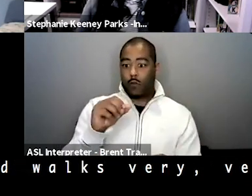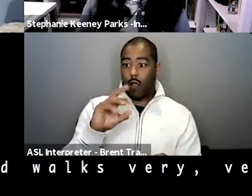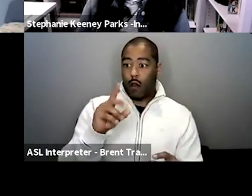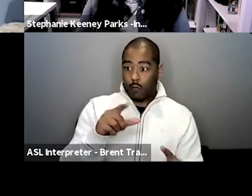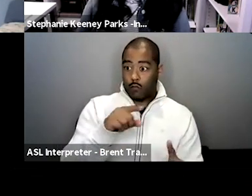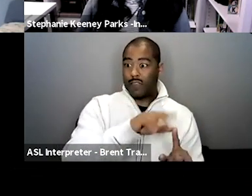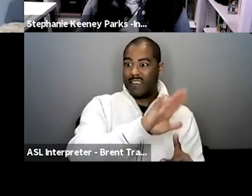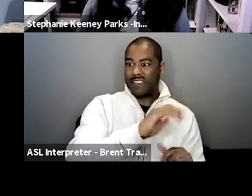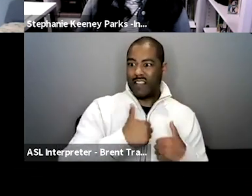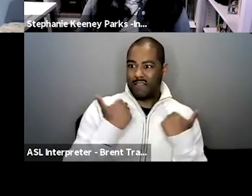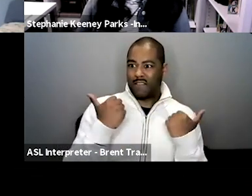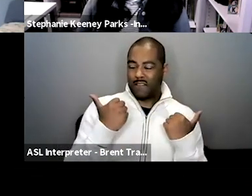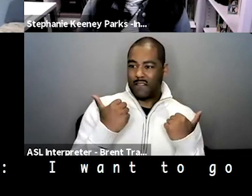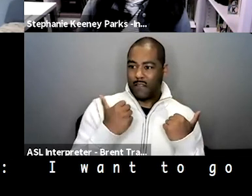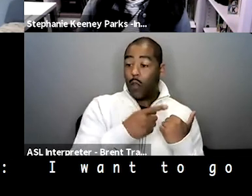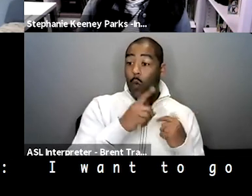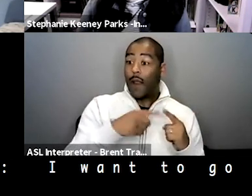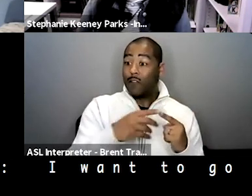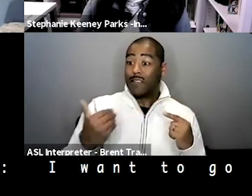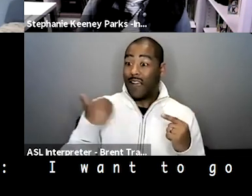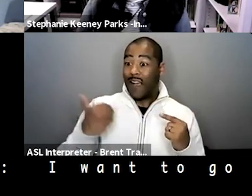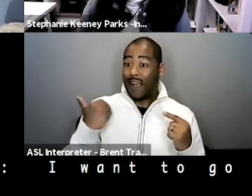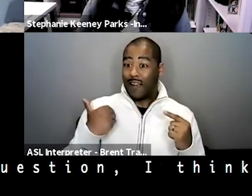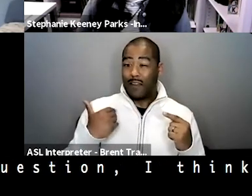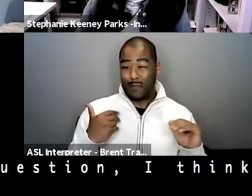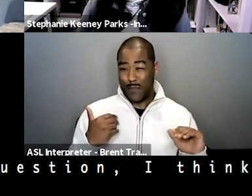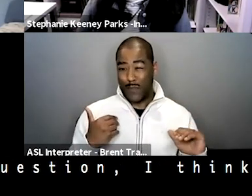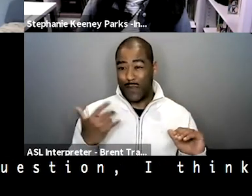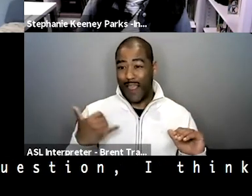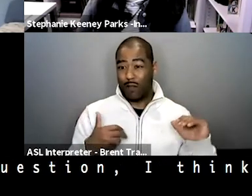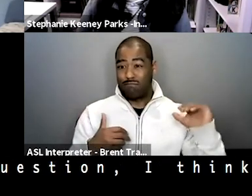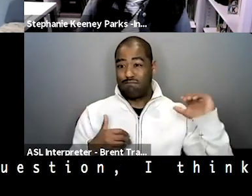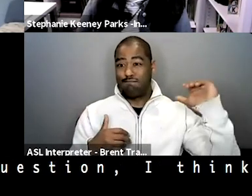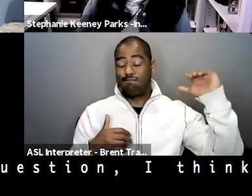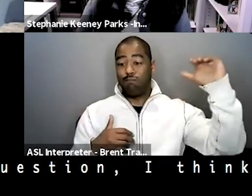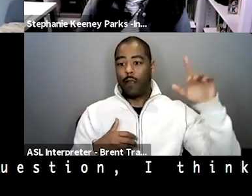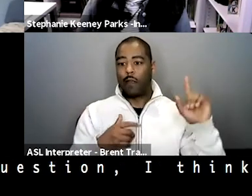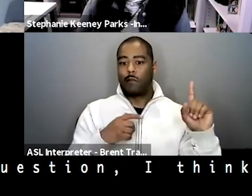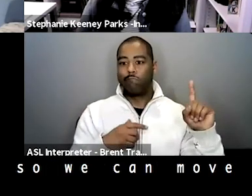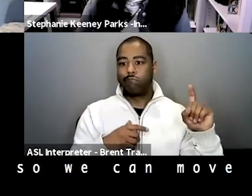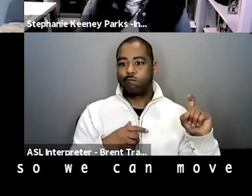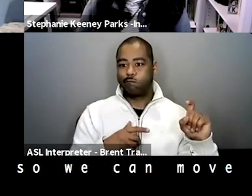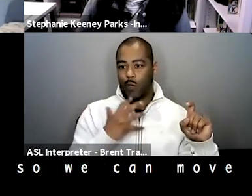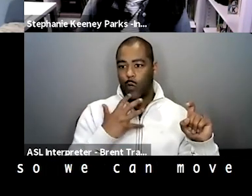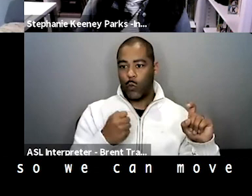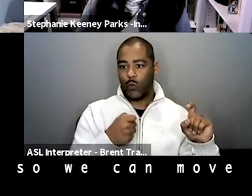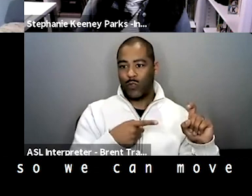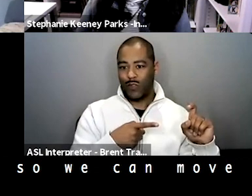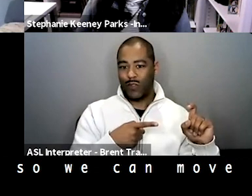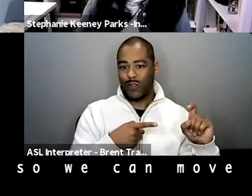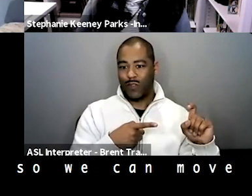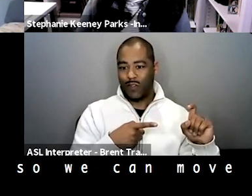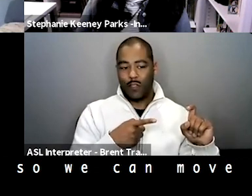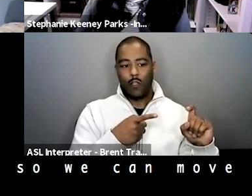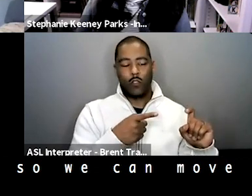he's stooped over and walks very, very slowly. I want to go to really the final question, I think, of our